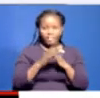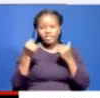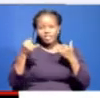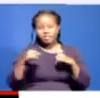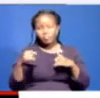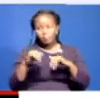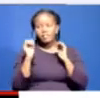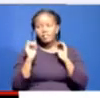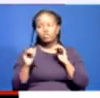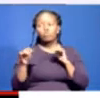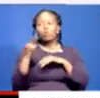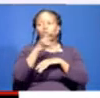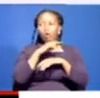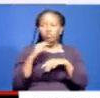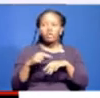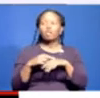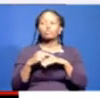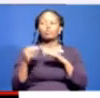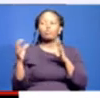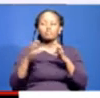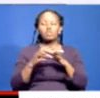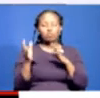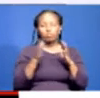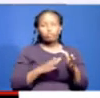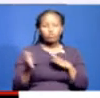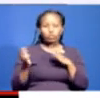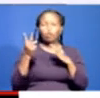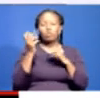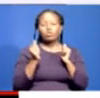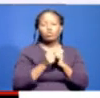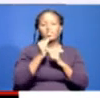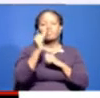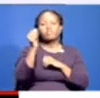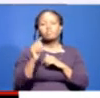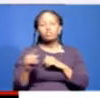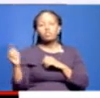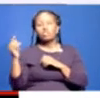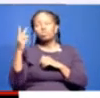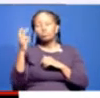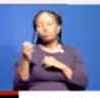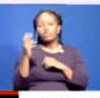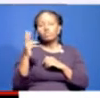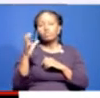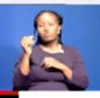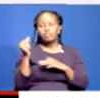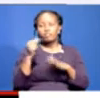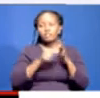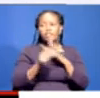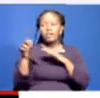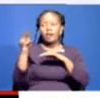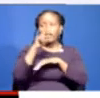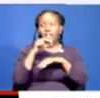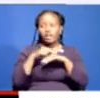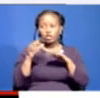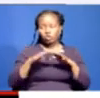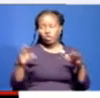Plan 2015 to 2045 and the National Land Use Policy, Sessional Paper Number 1